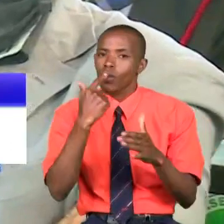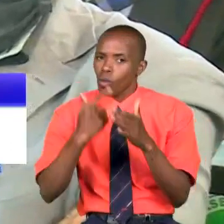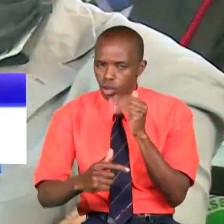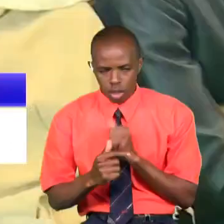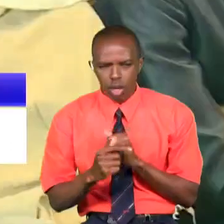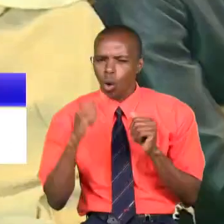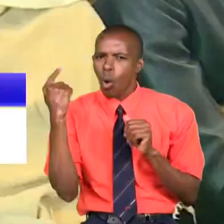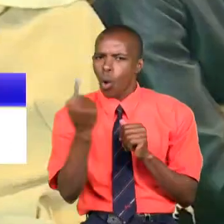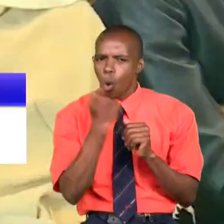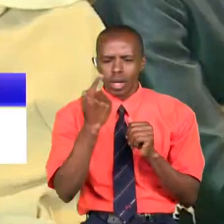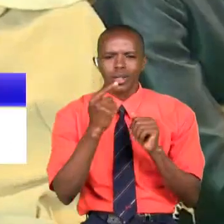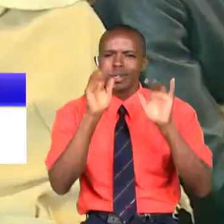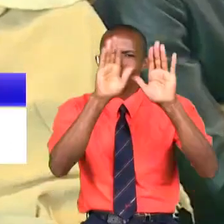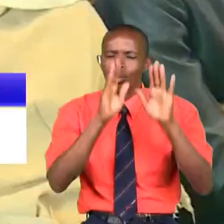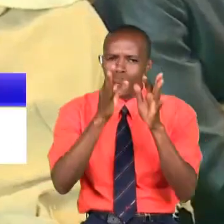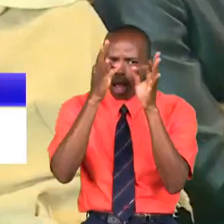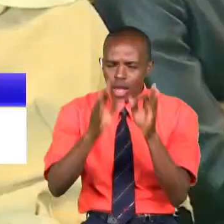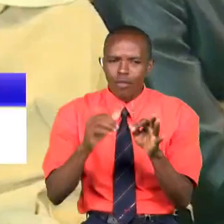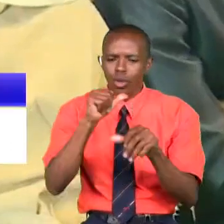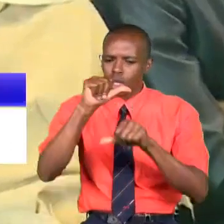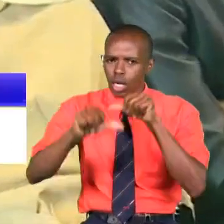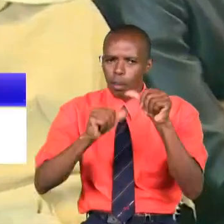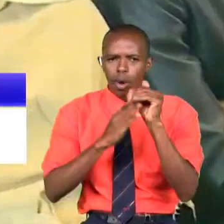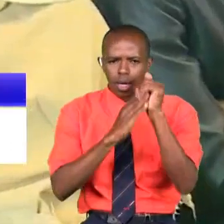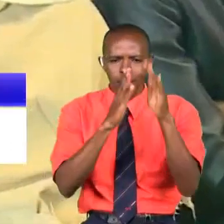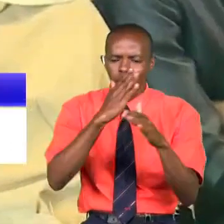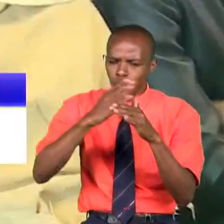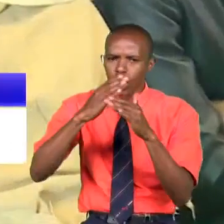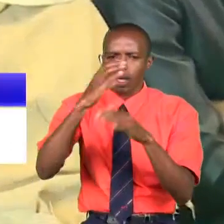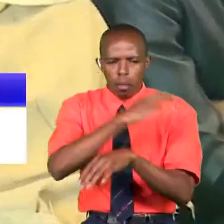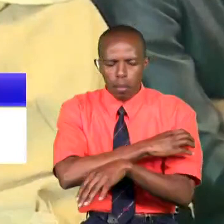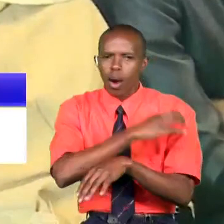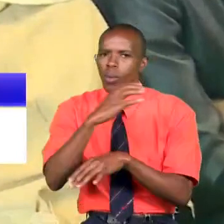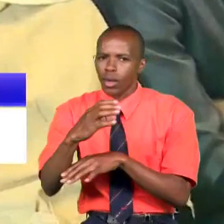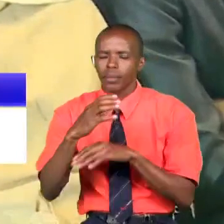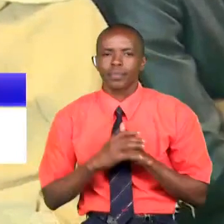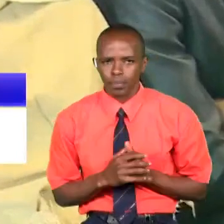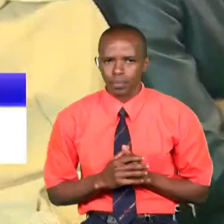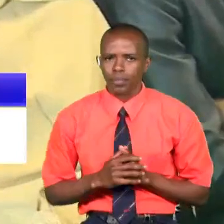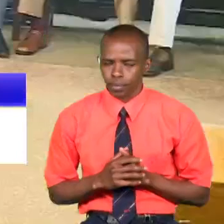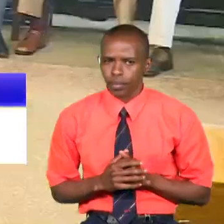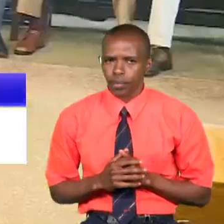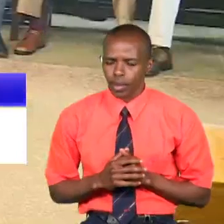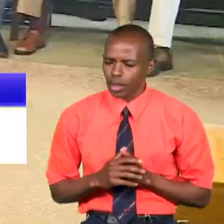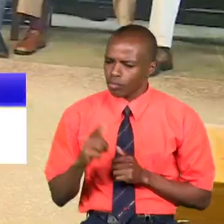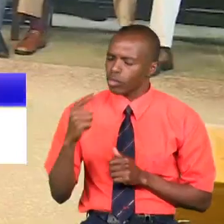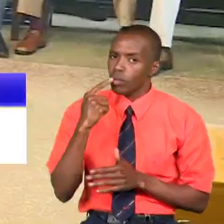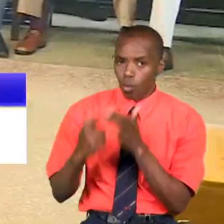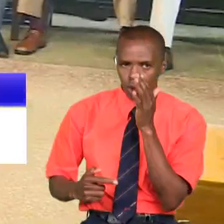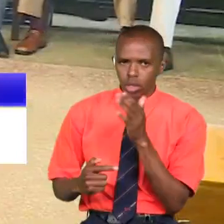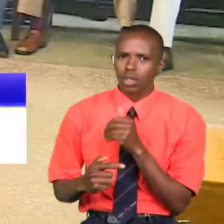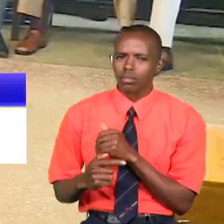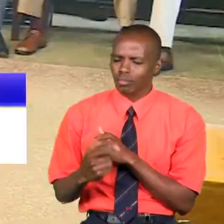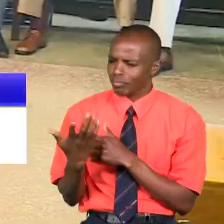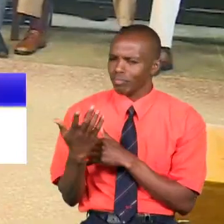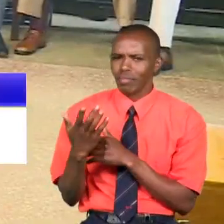that it can only be meaningful if it is not about leaders sharing power. The second in command says that he's not